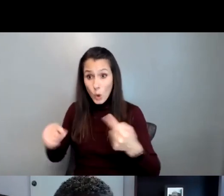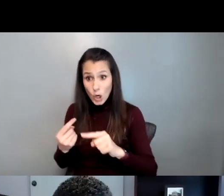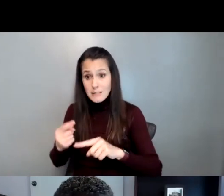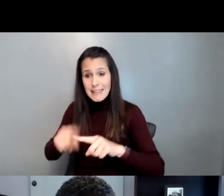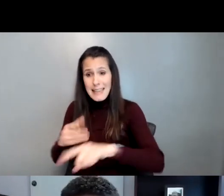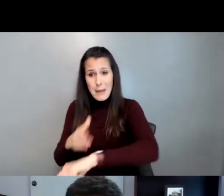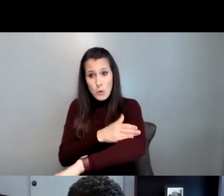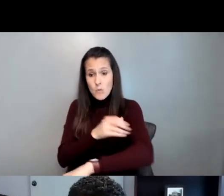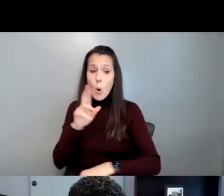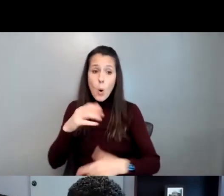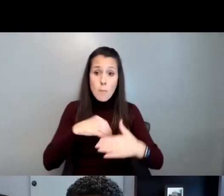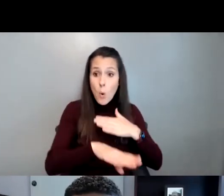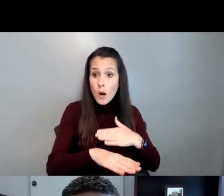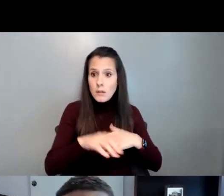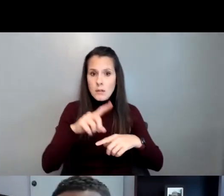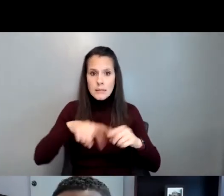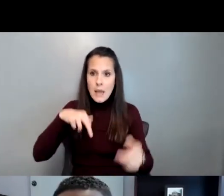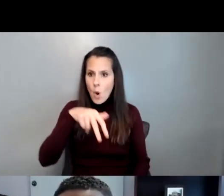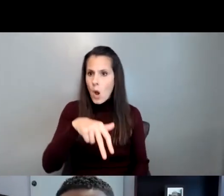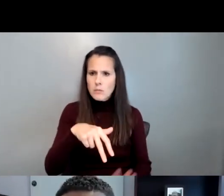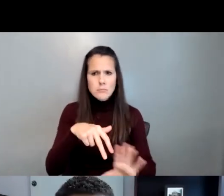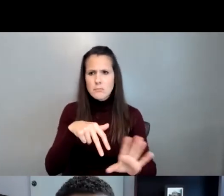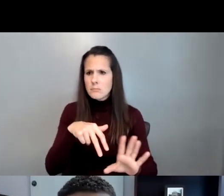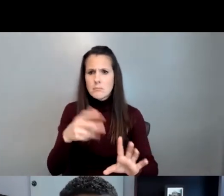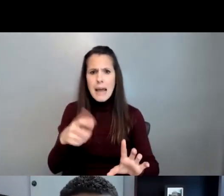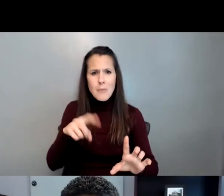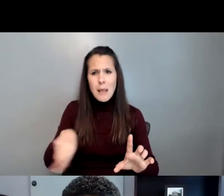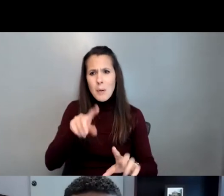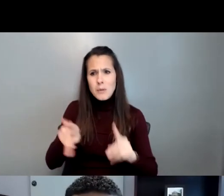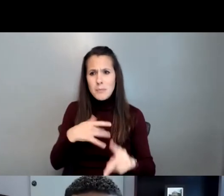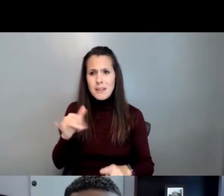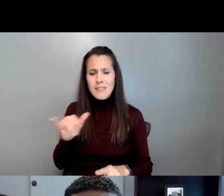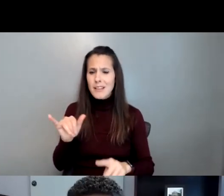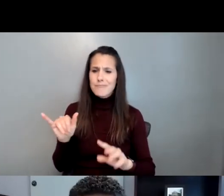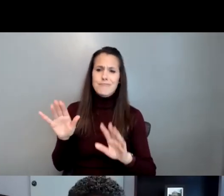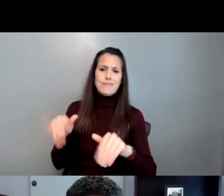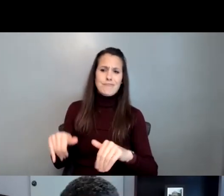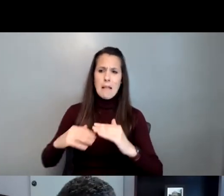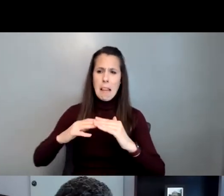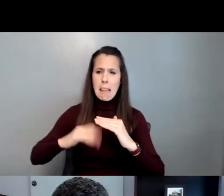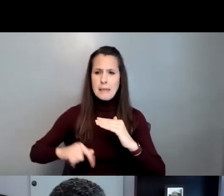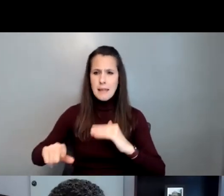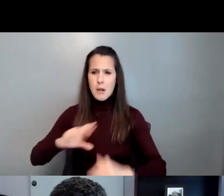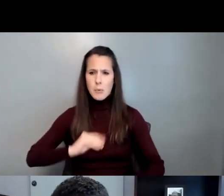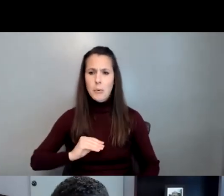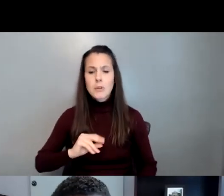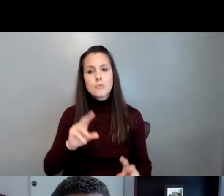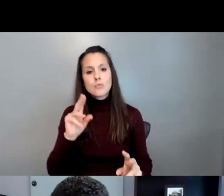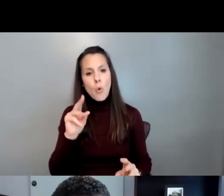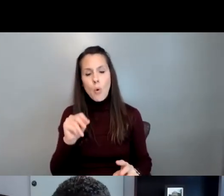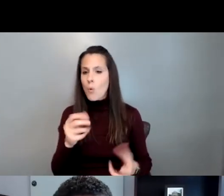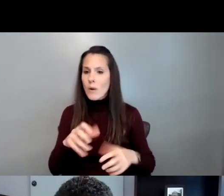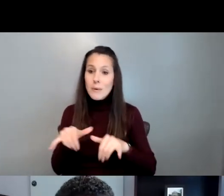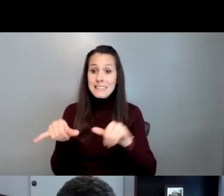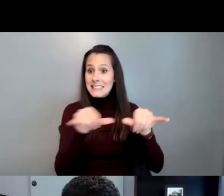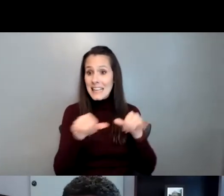was born without the ability to walk, I do not want those people to feel as though they are less than, because we're still making the standard being